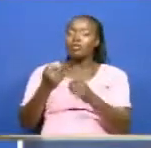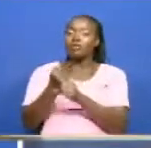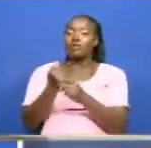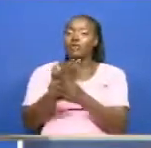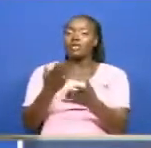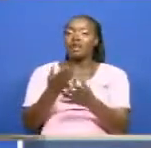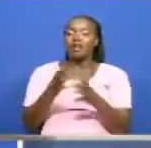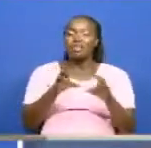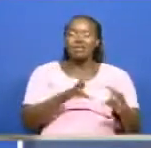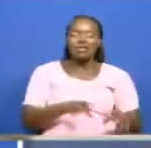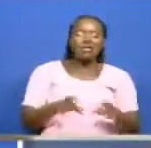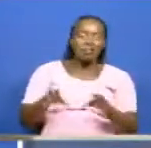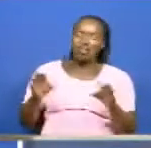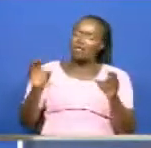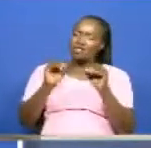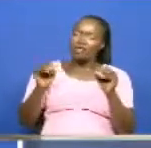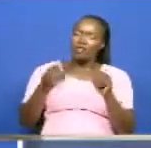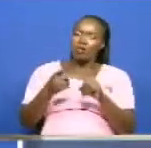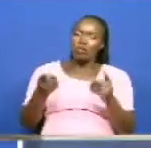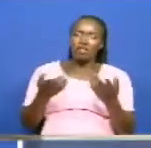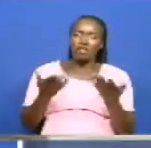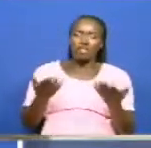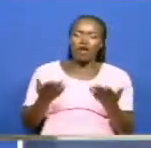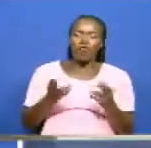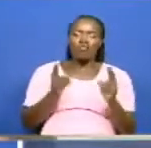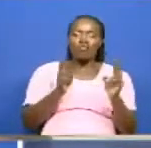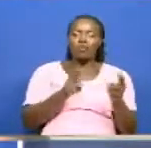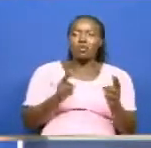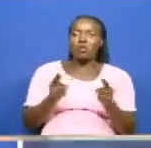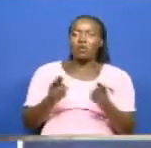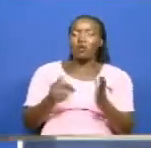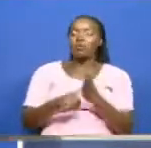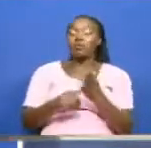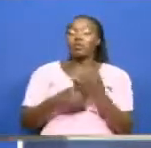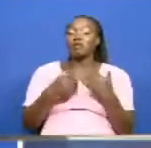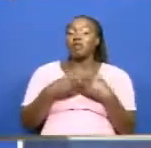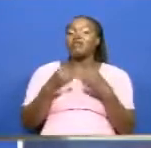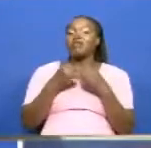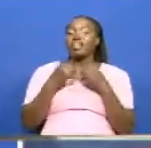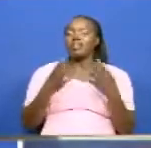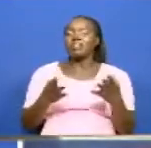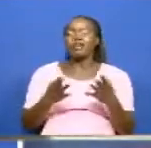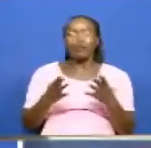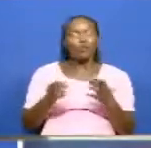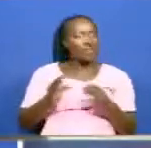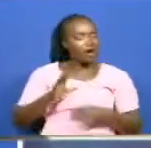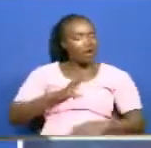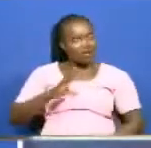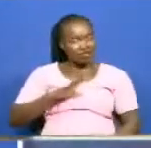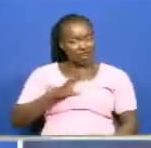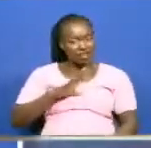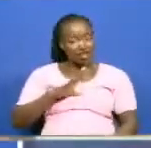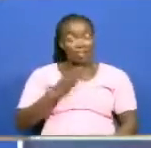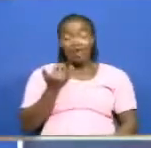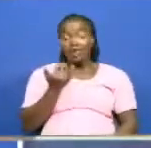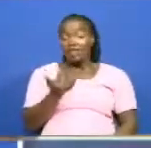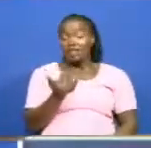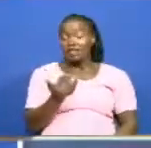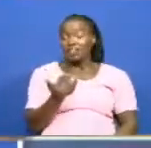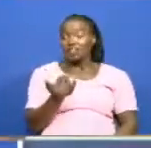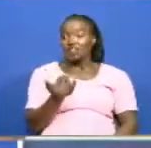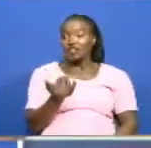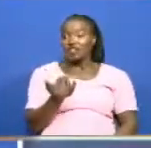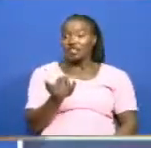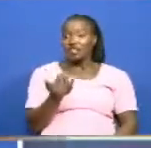mateso kwetu, bali tumezoeleka na hatuna shida, kwa ufupi hatuna shida. Na saa hii